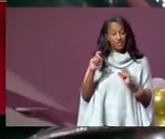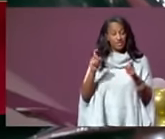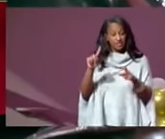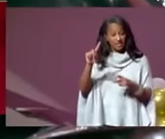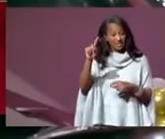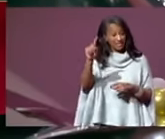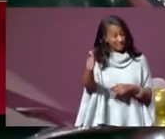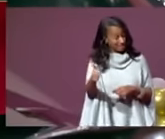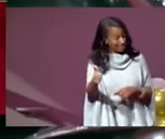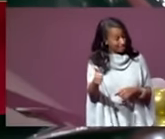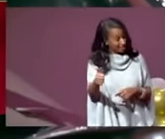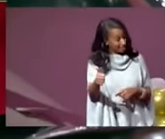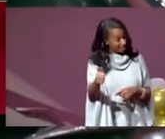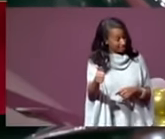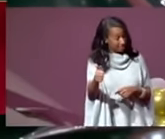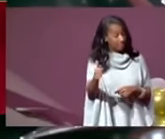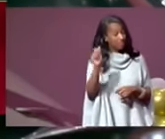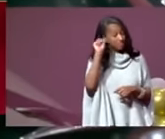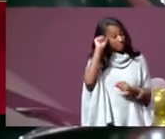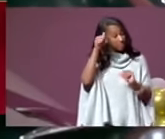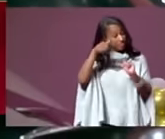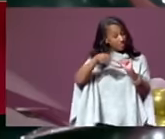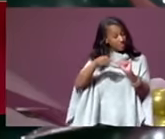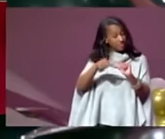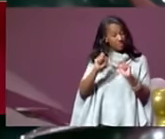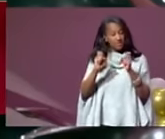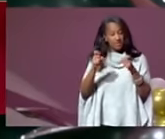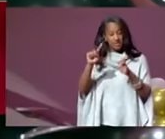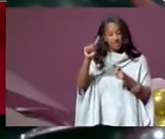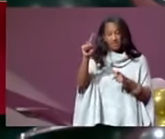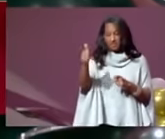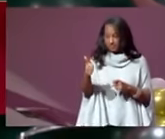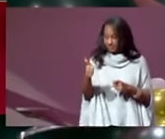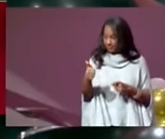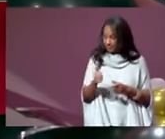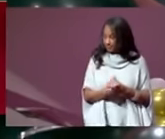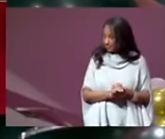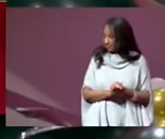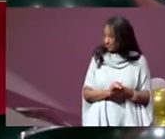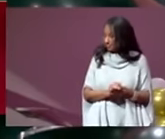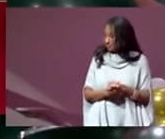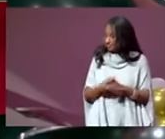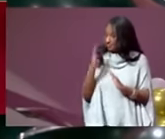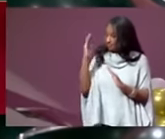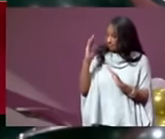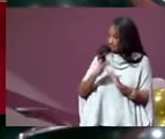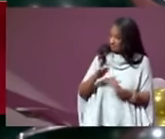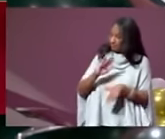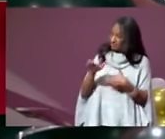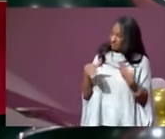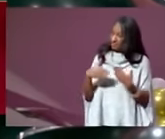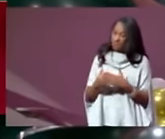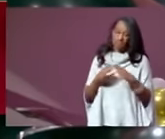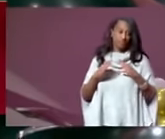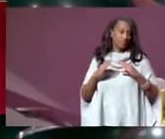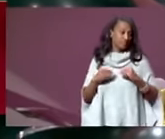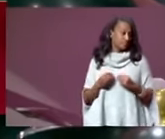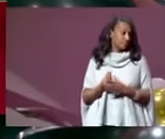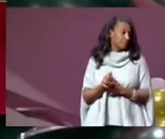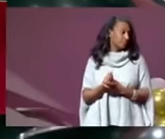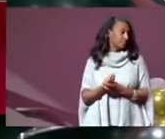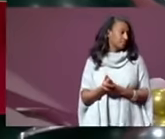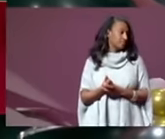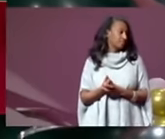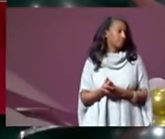that's a 10% off of the top of everything that God has given to you. And our offering is that which is above and beyond